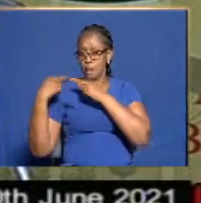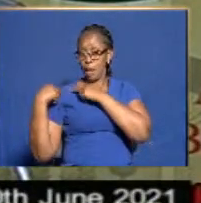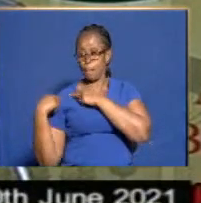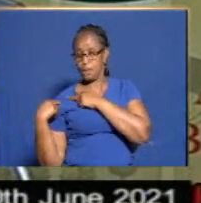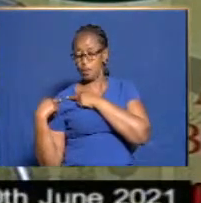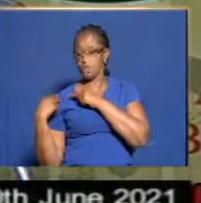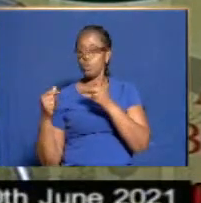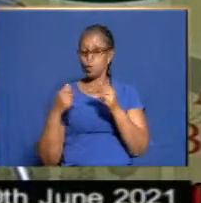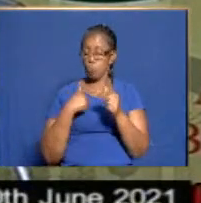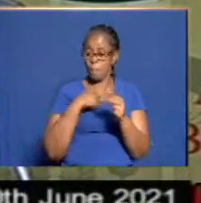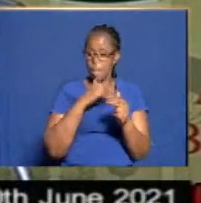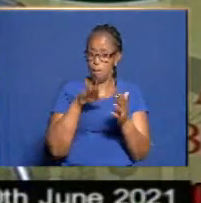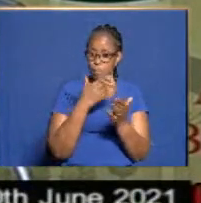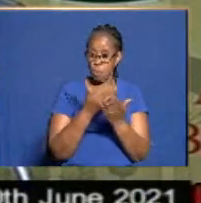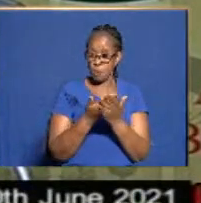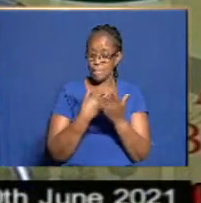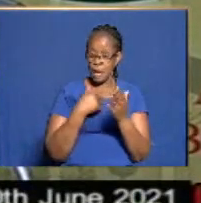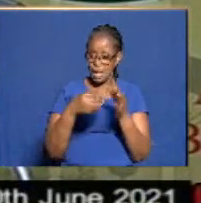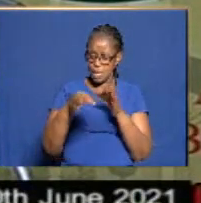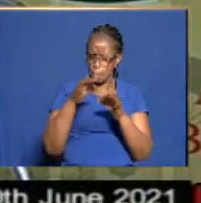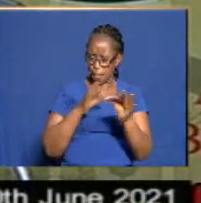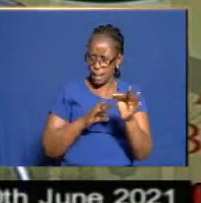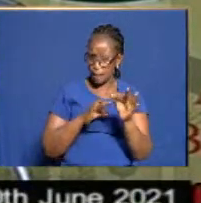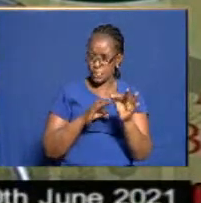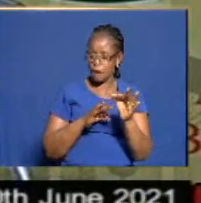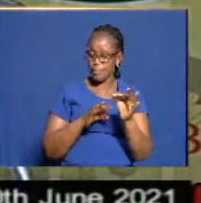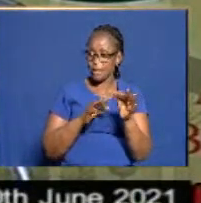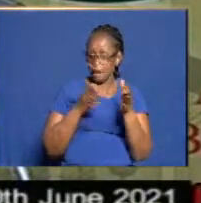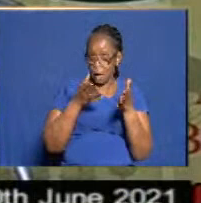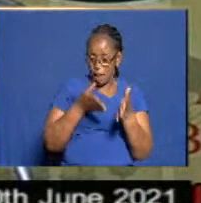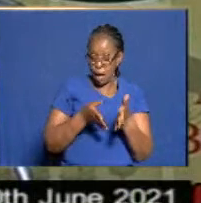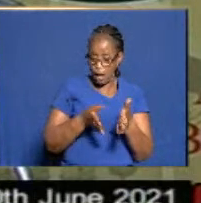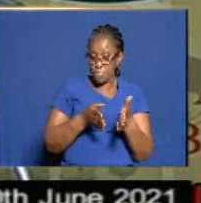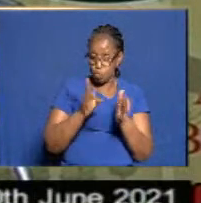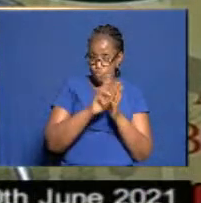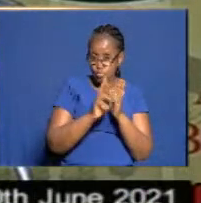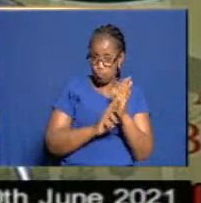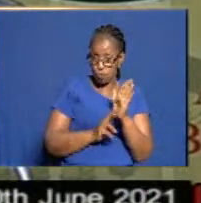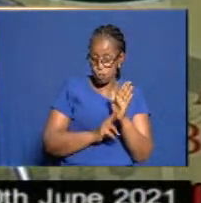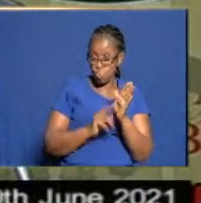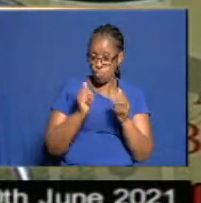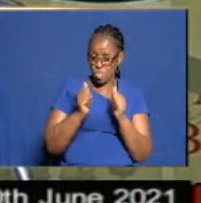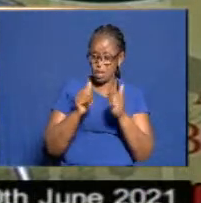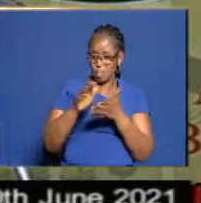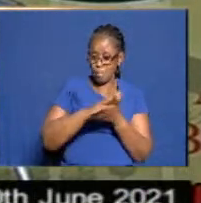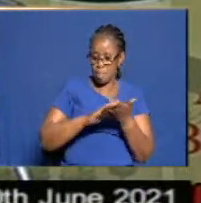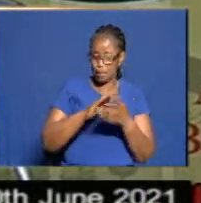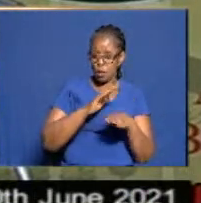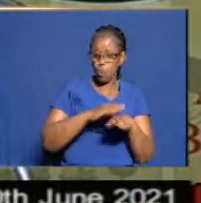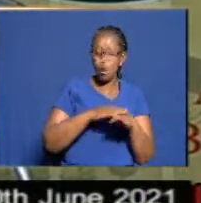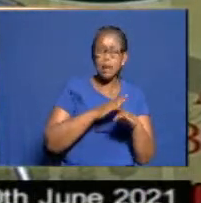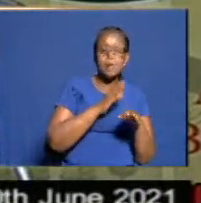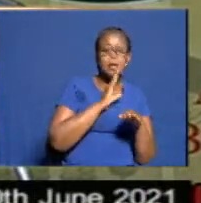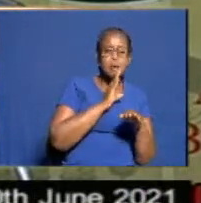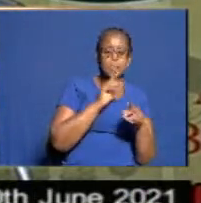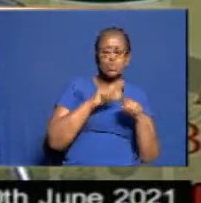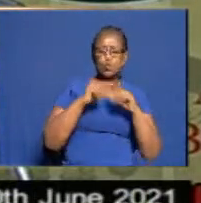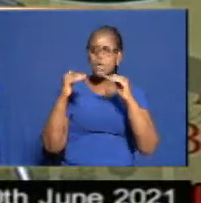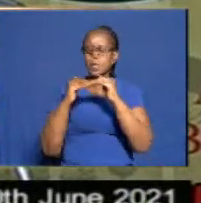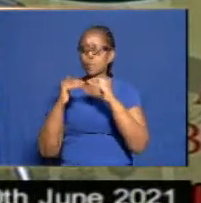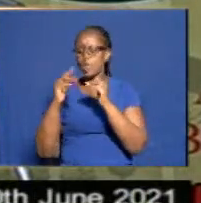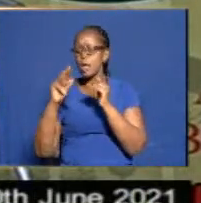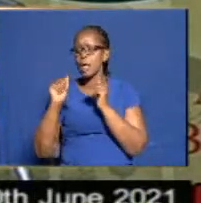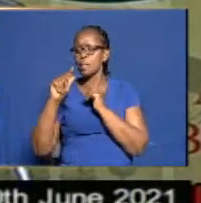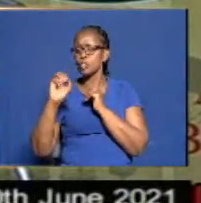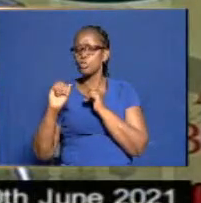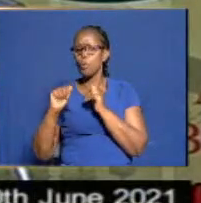I therefore propose to replace the current thin capitalization rule that is based on debt to equity ratio with interest